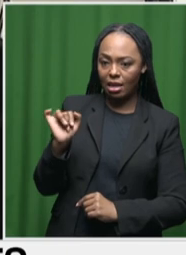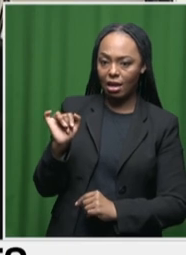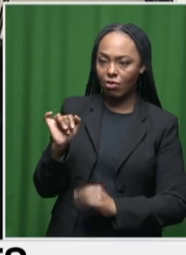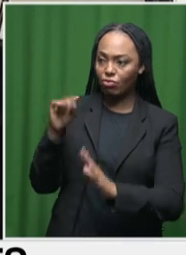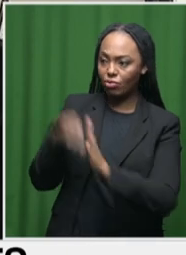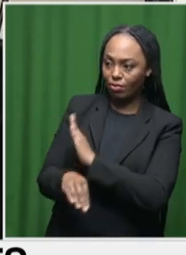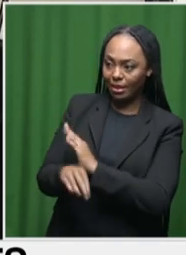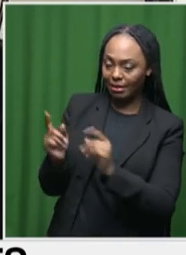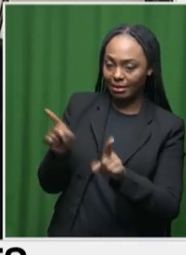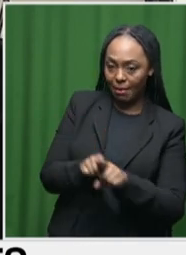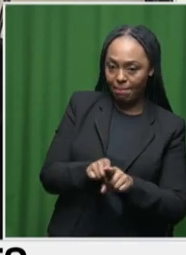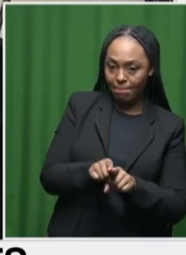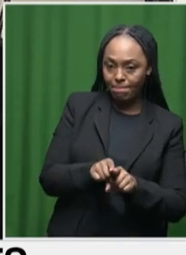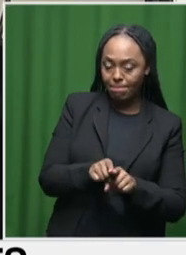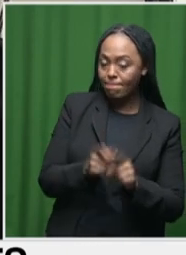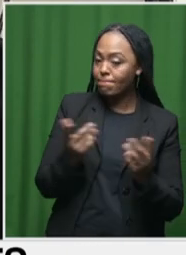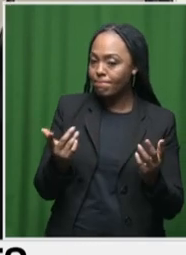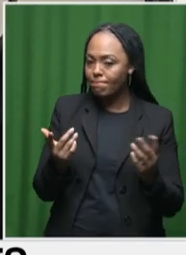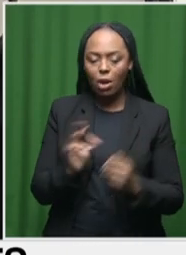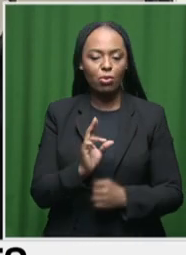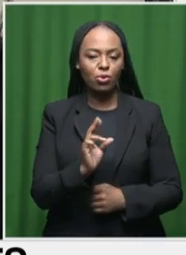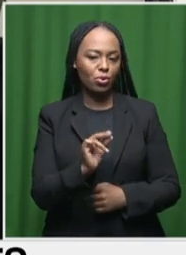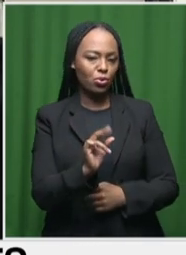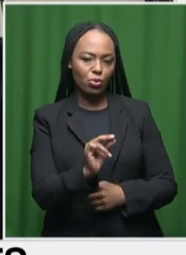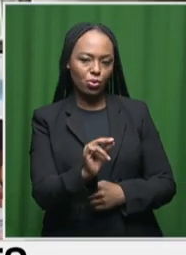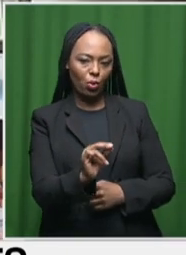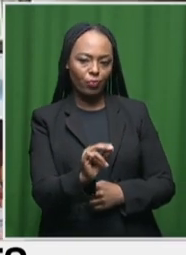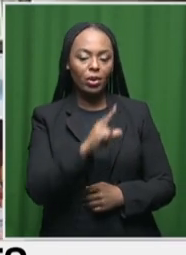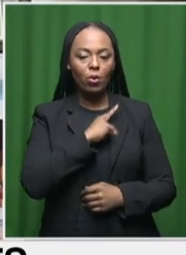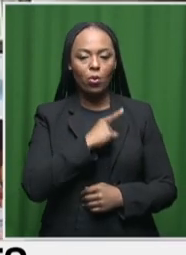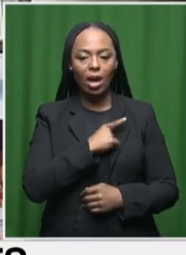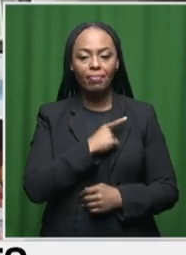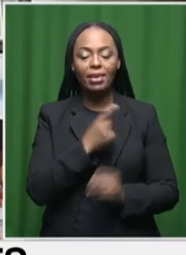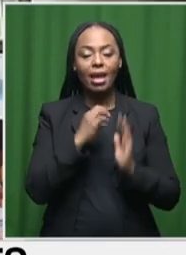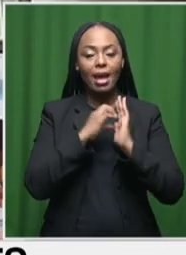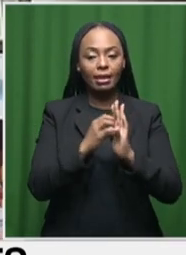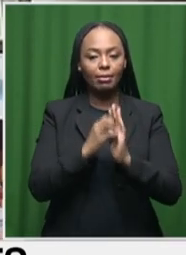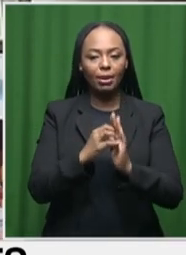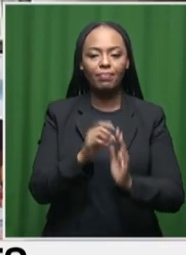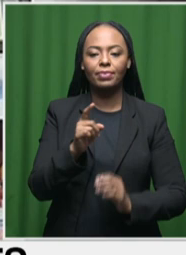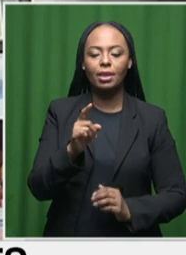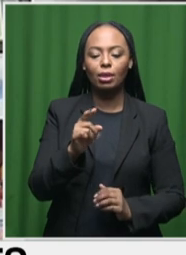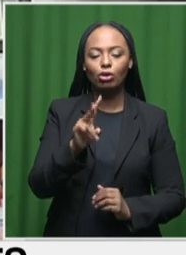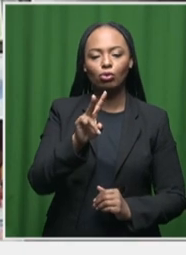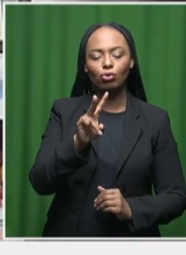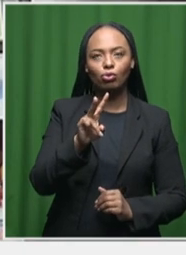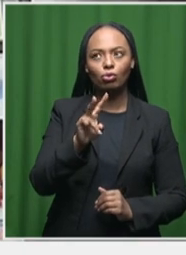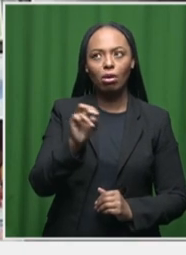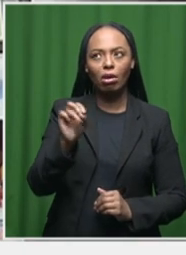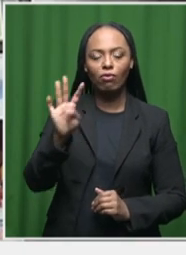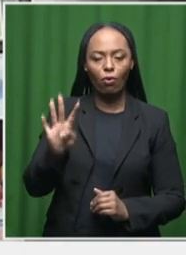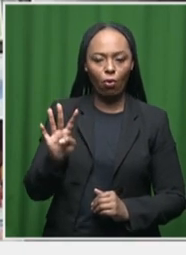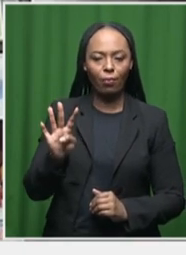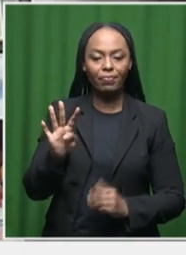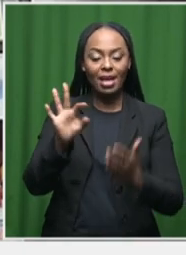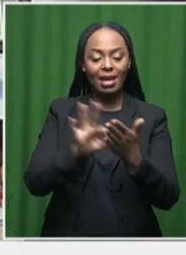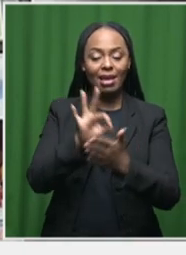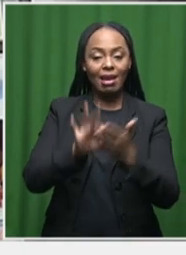the ANC? No, because if you look at, for example, let's take the 2004